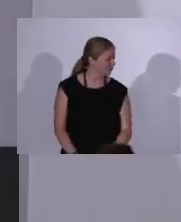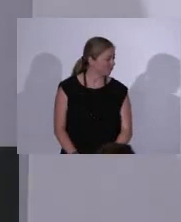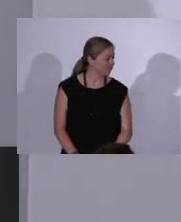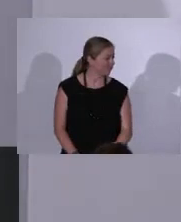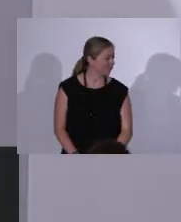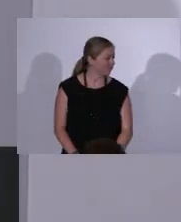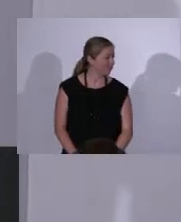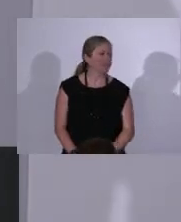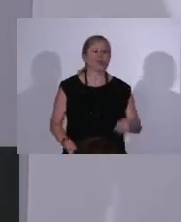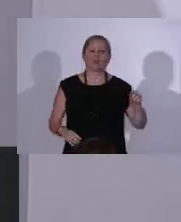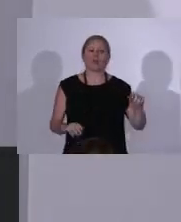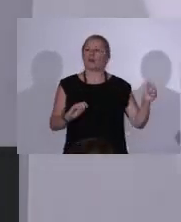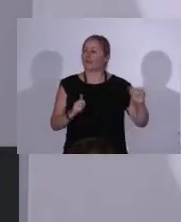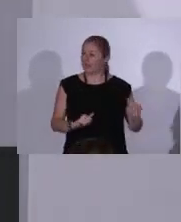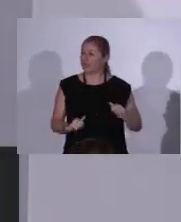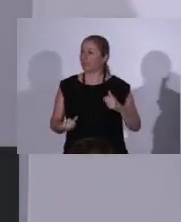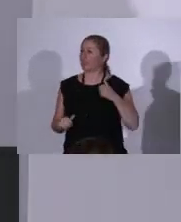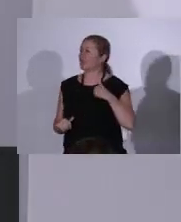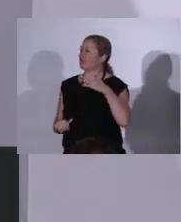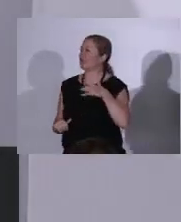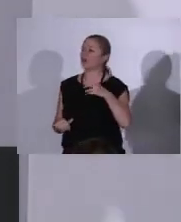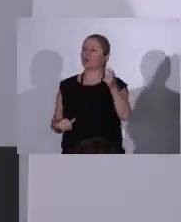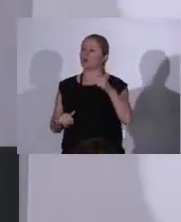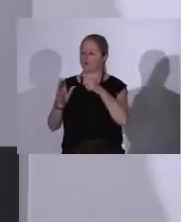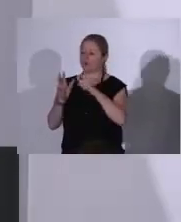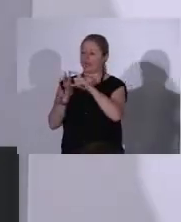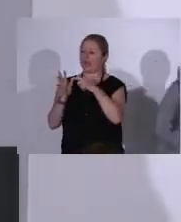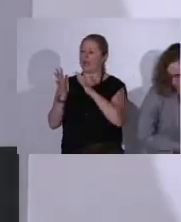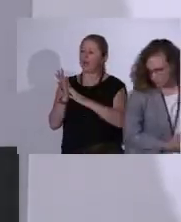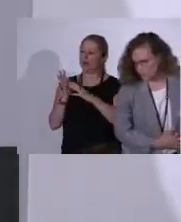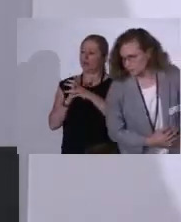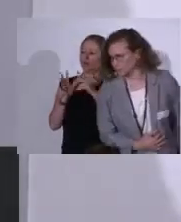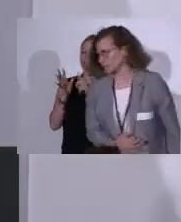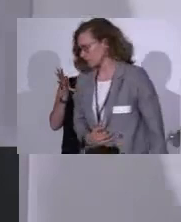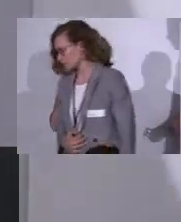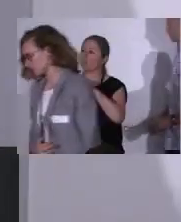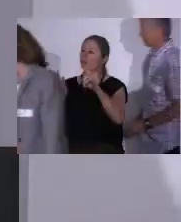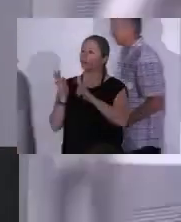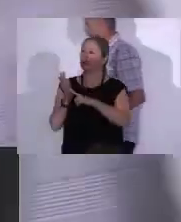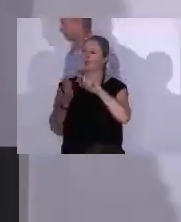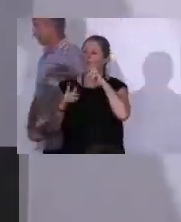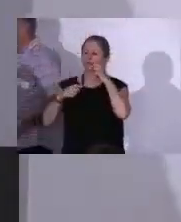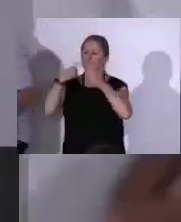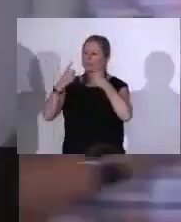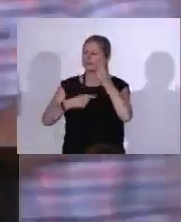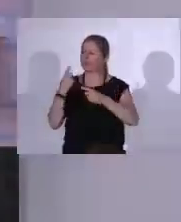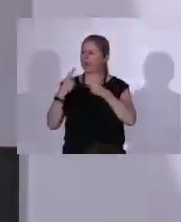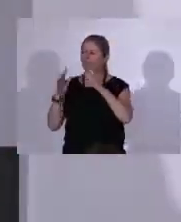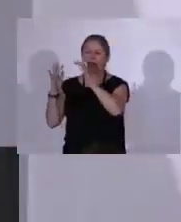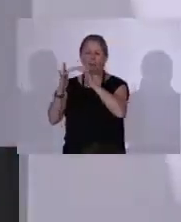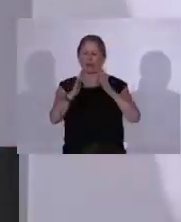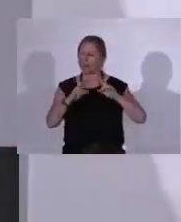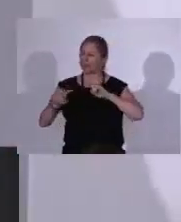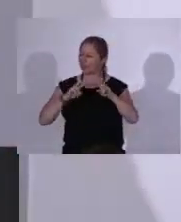While they make their way back, I'd just like to invite up Adam Walton, who will run us through the networking activity. Anyone who